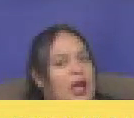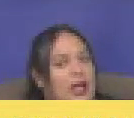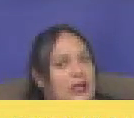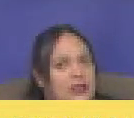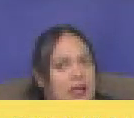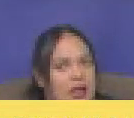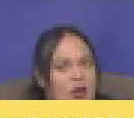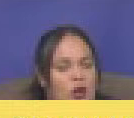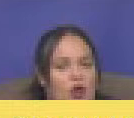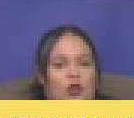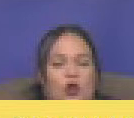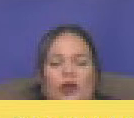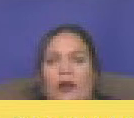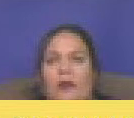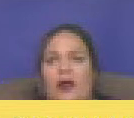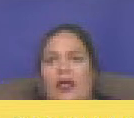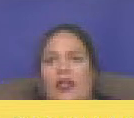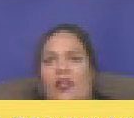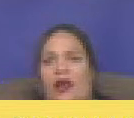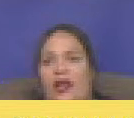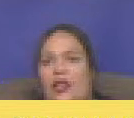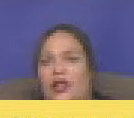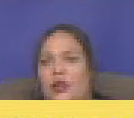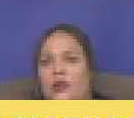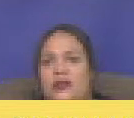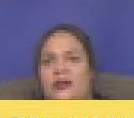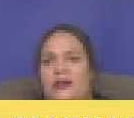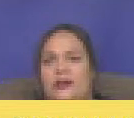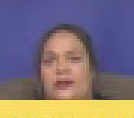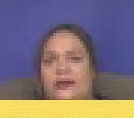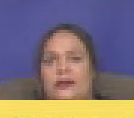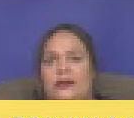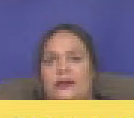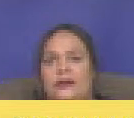this stage, Dr. Mbata, in closing?